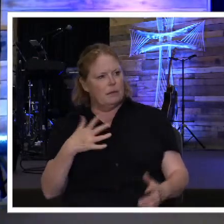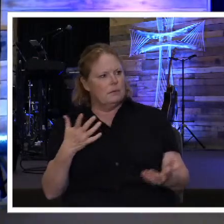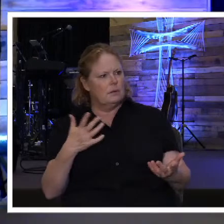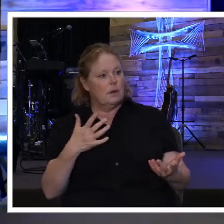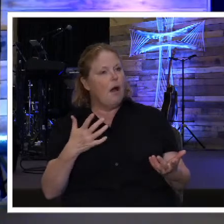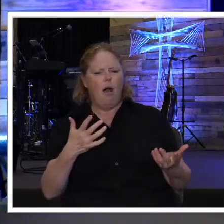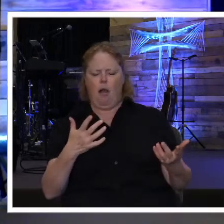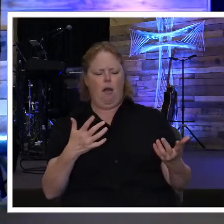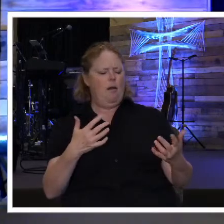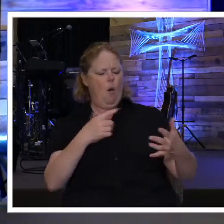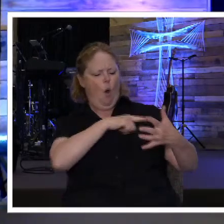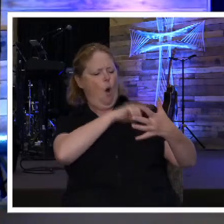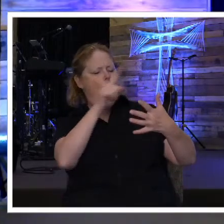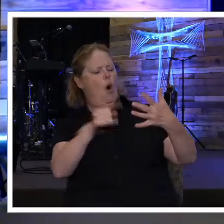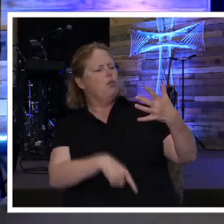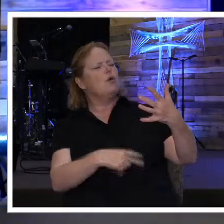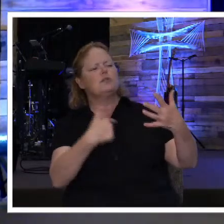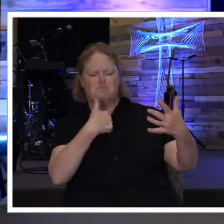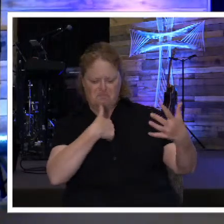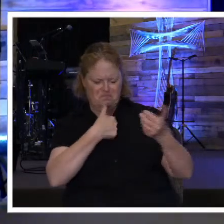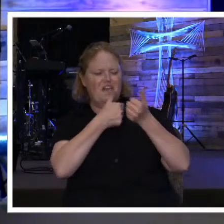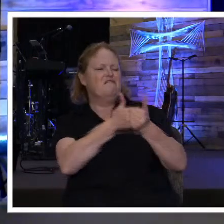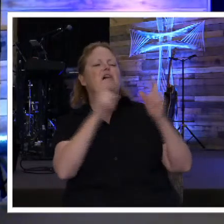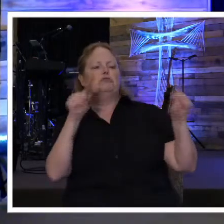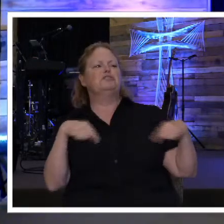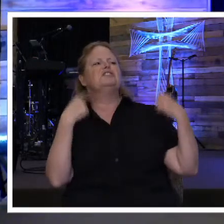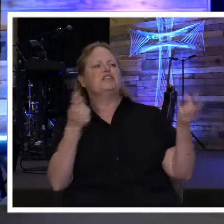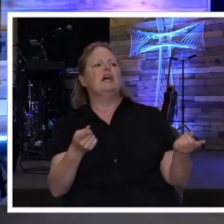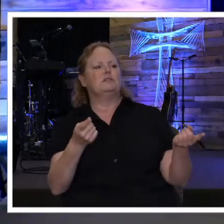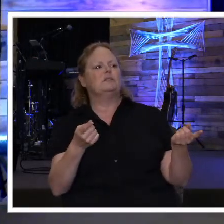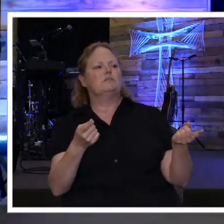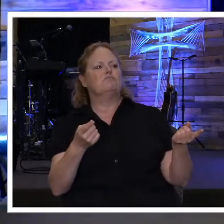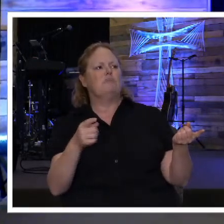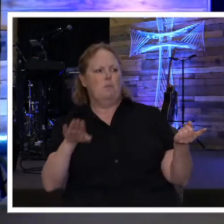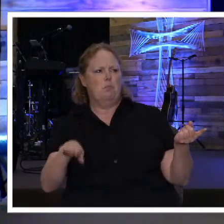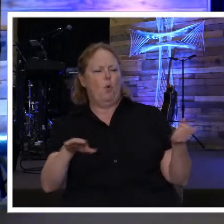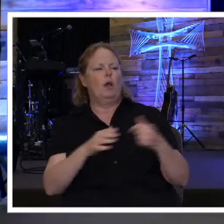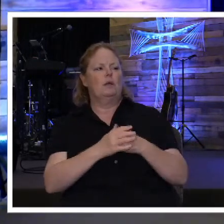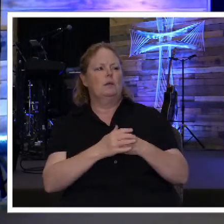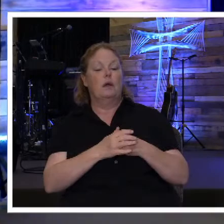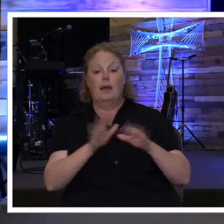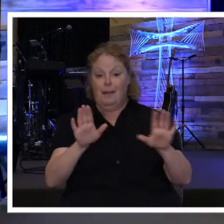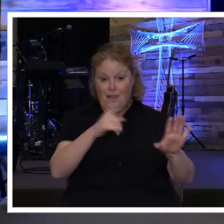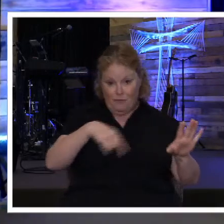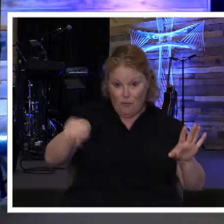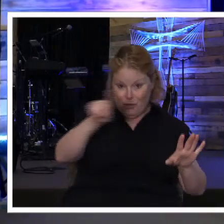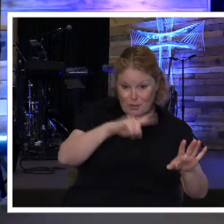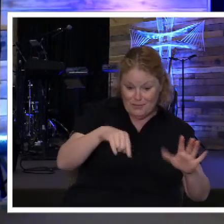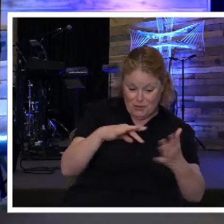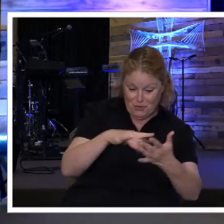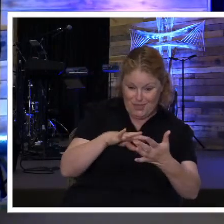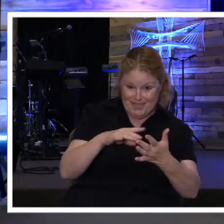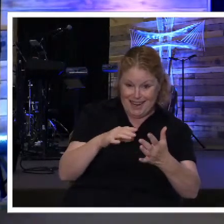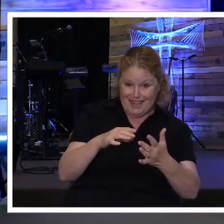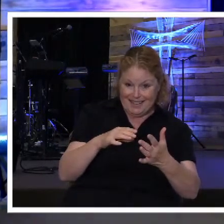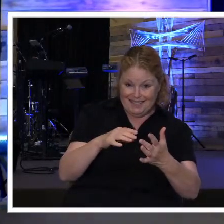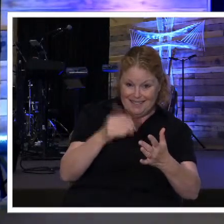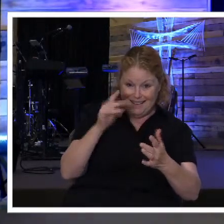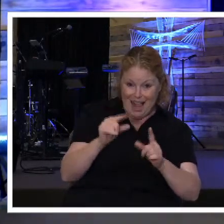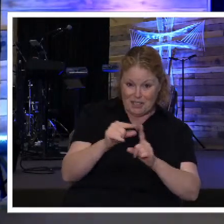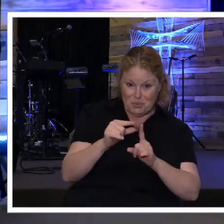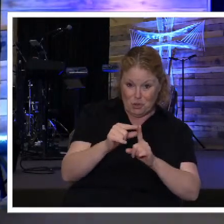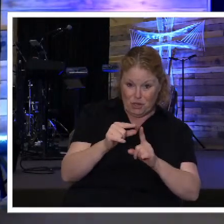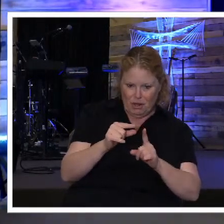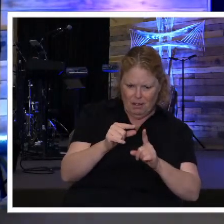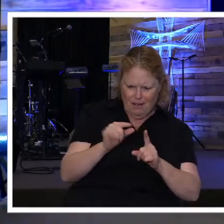way, all of these I have kept since I was a boy. Now, for those of us that study the word, these are